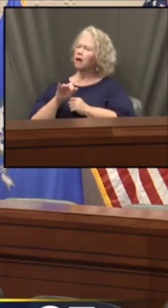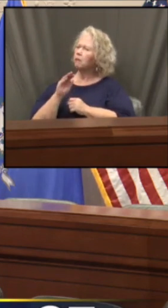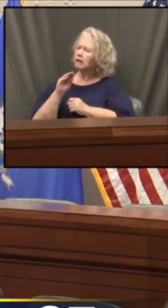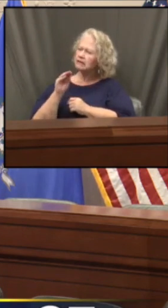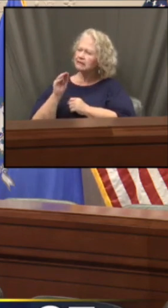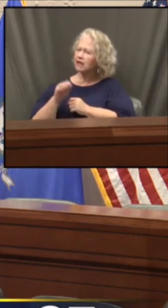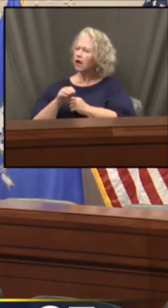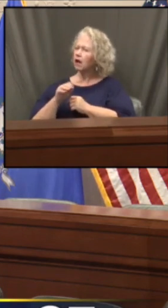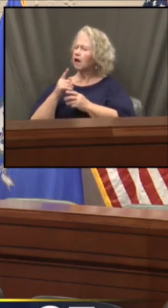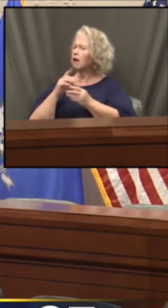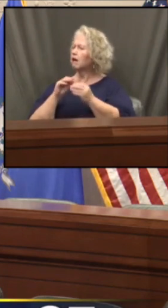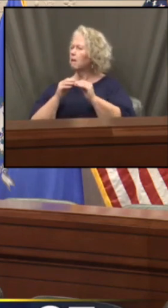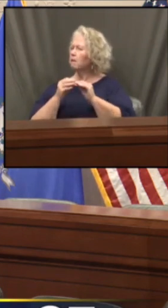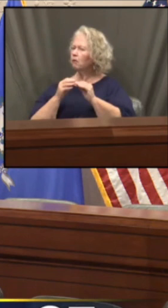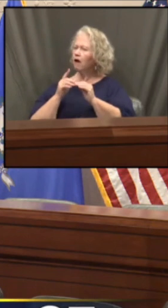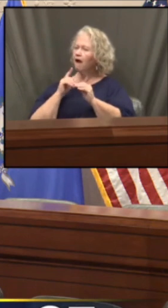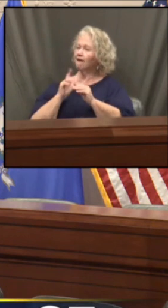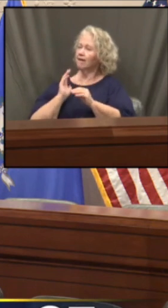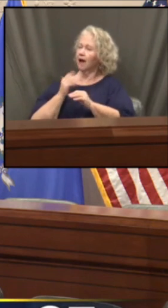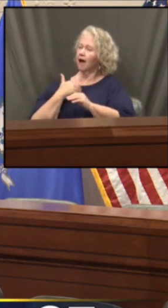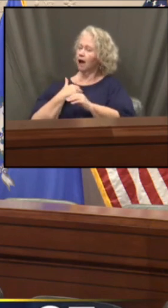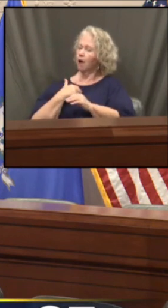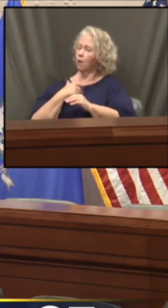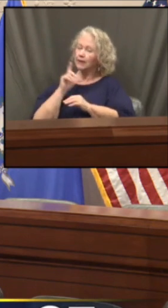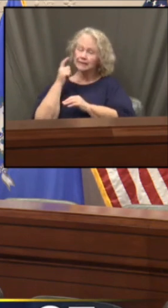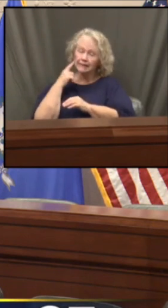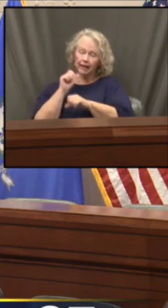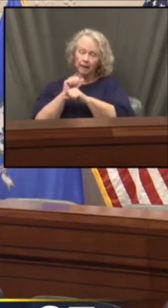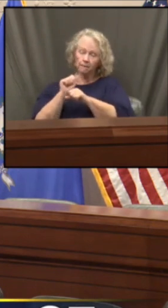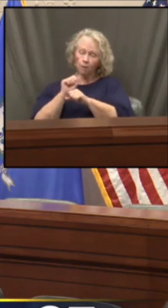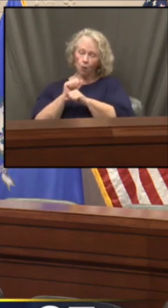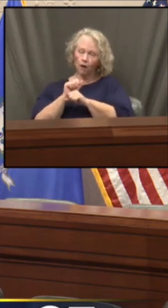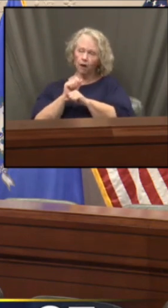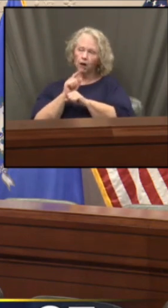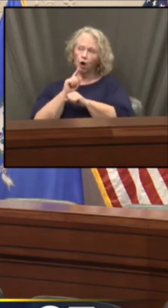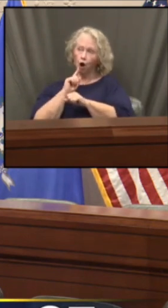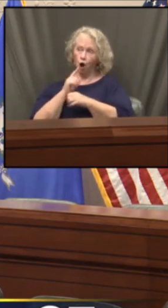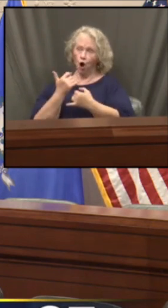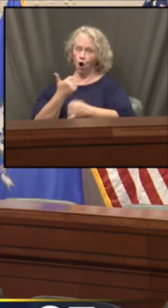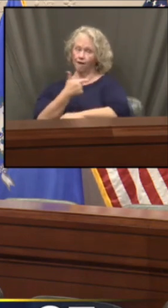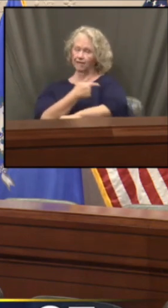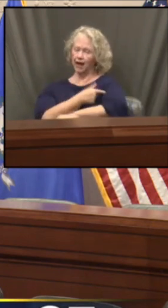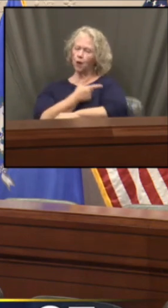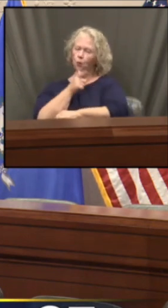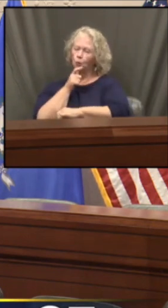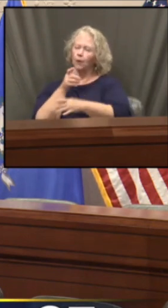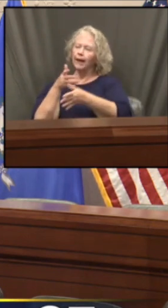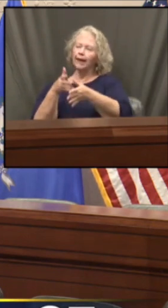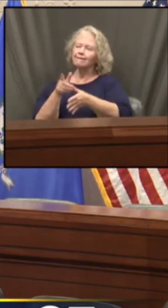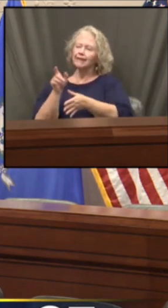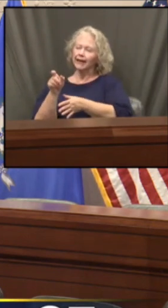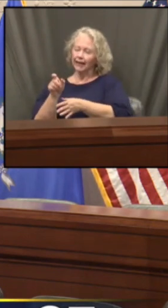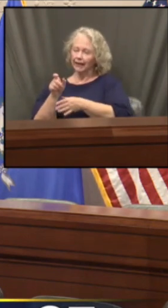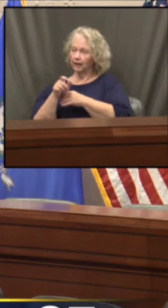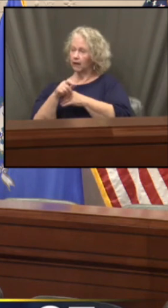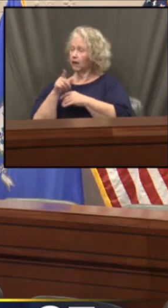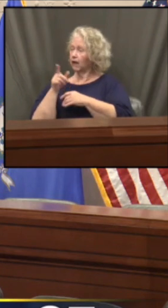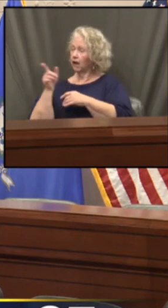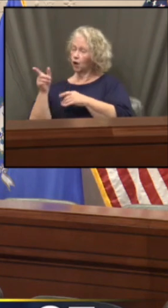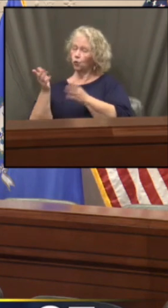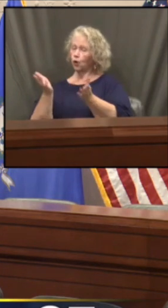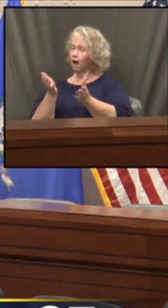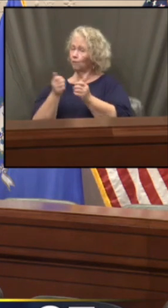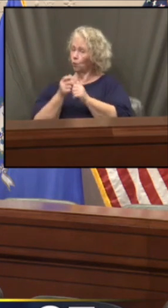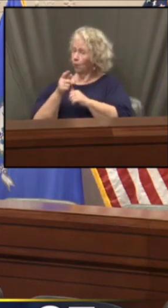have for state employees who are currently vaccinated and how many of them still need to get vaccinated. And from your conversations with state